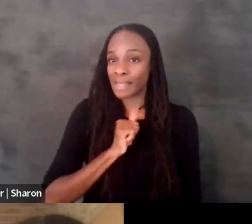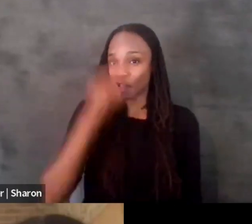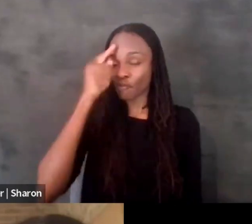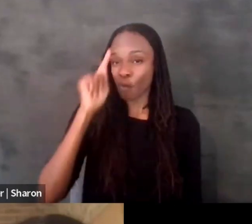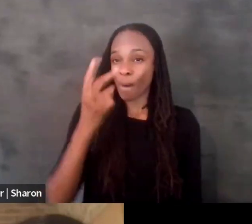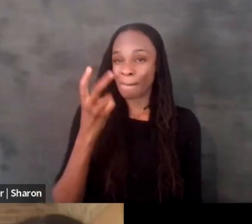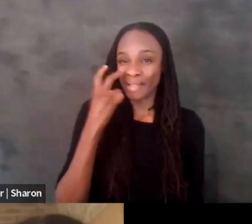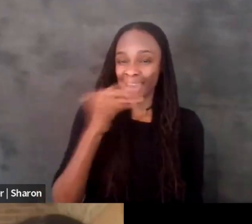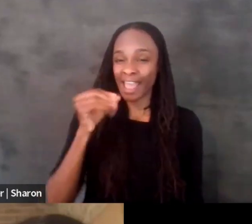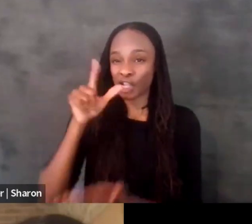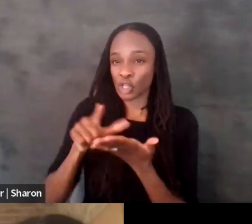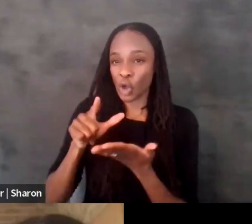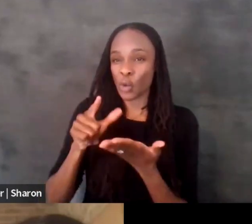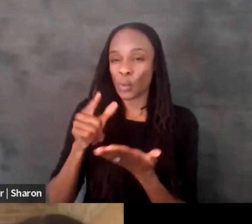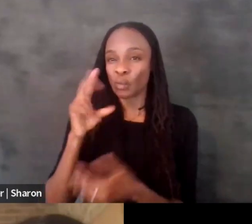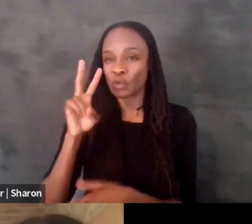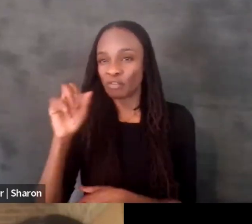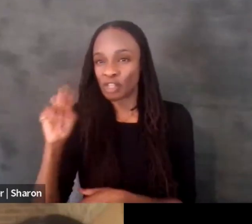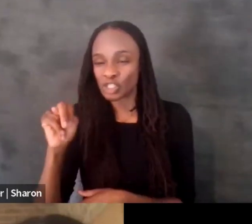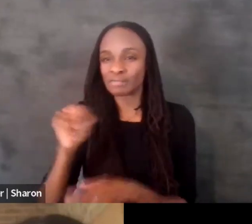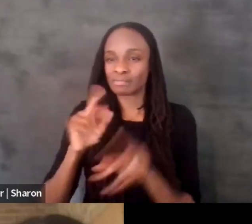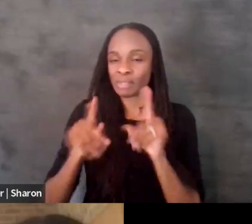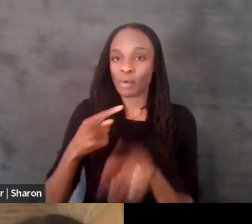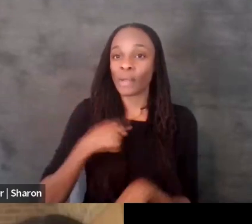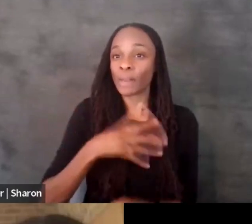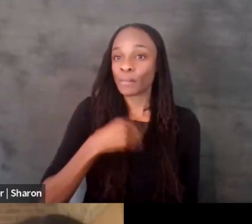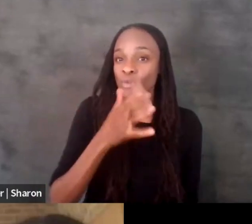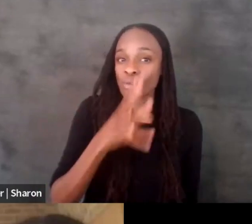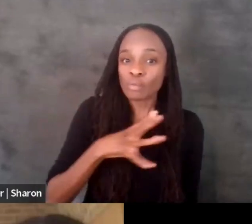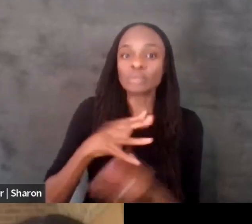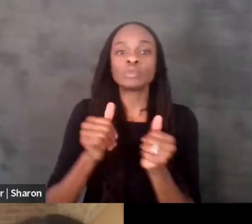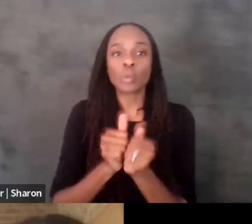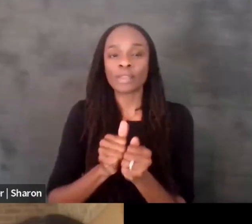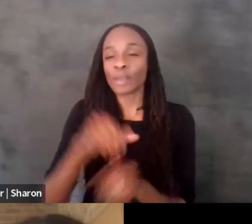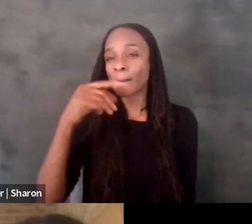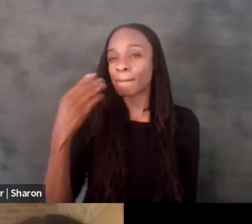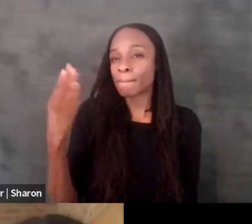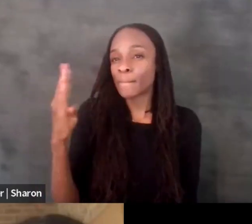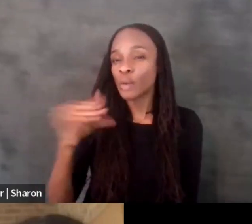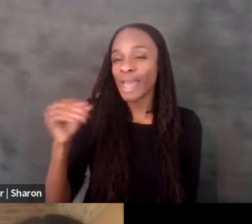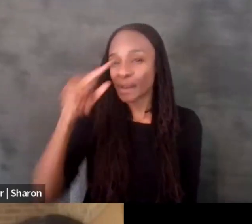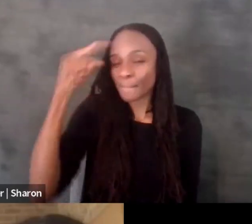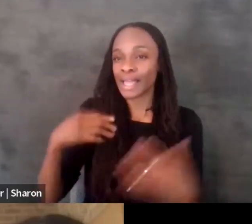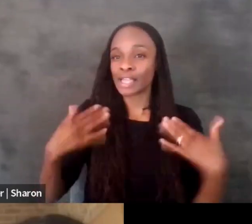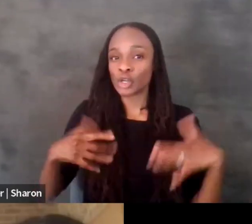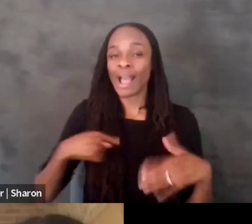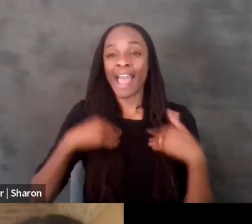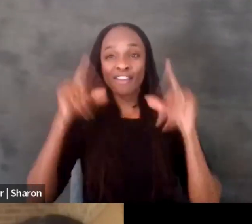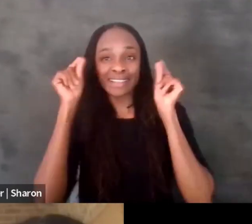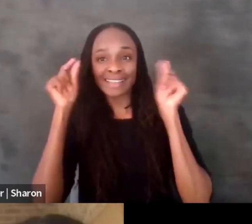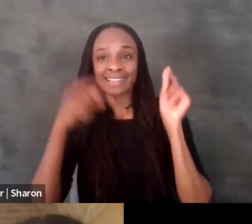attendees. I'm blonde, white woman. I'm wearing a blue and black shirt. I'm wearing glasses and I have a